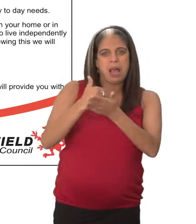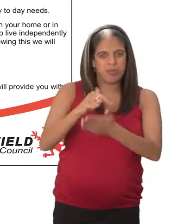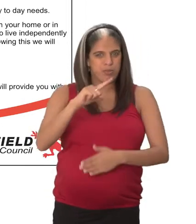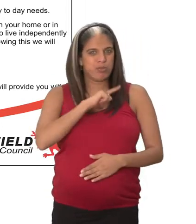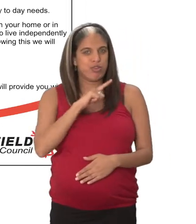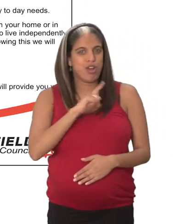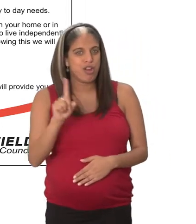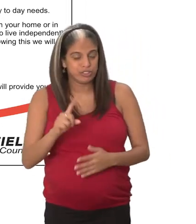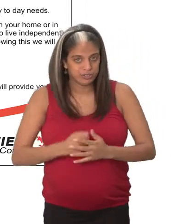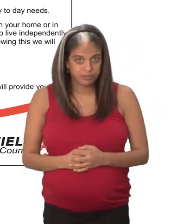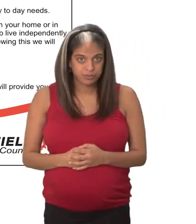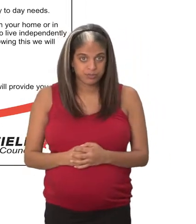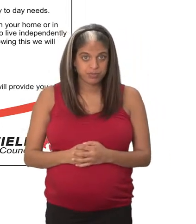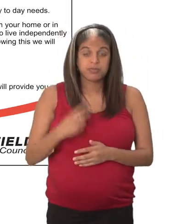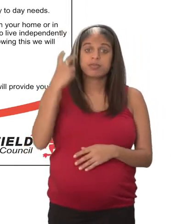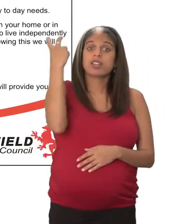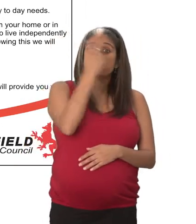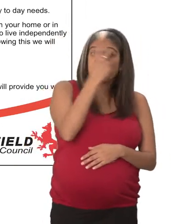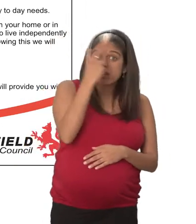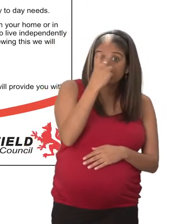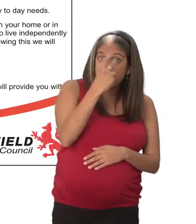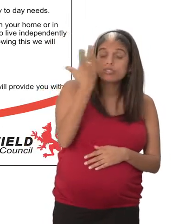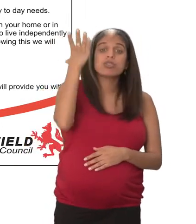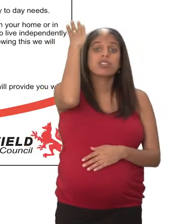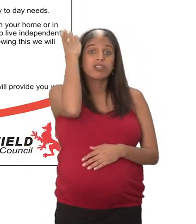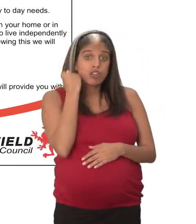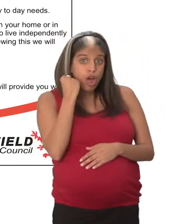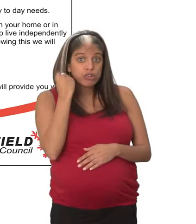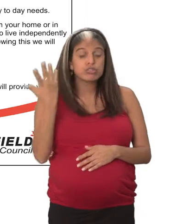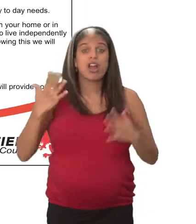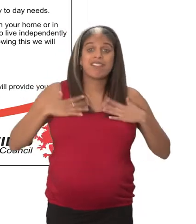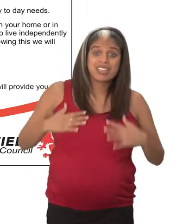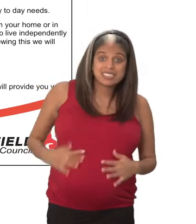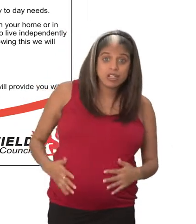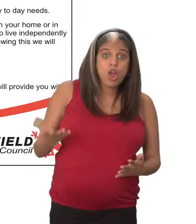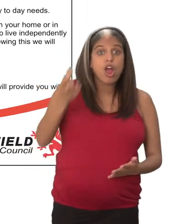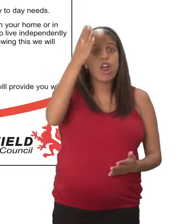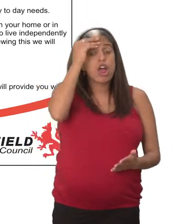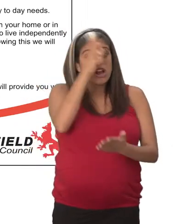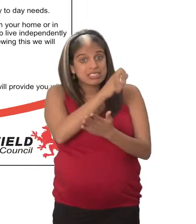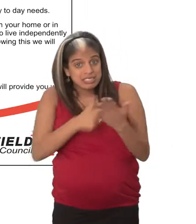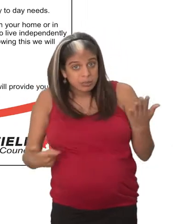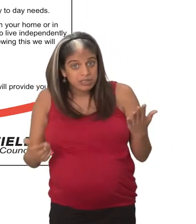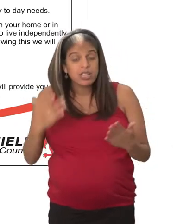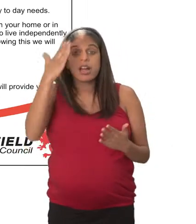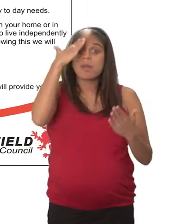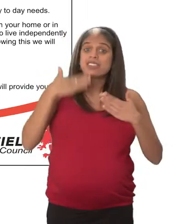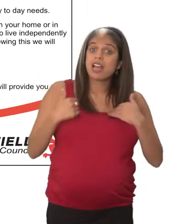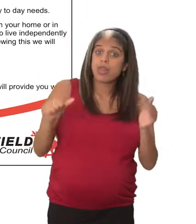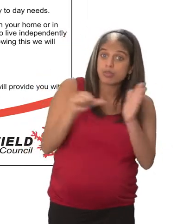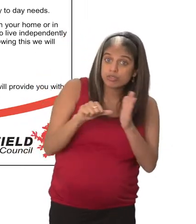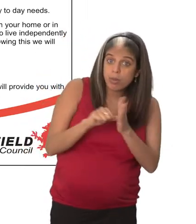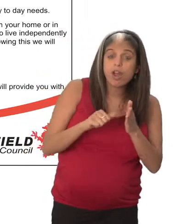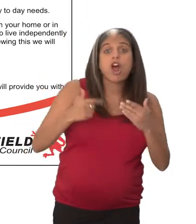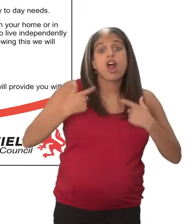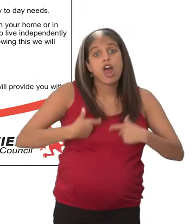to sight or hearing loss, physical or learning disabilities, a mental health problem, a